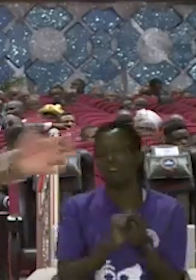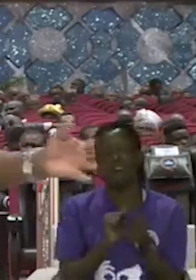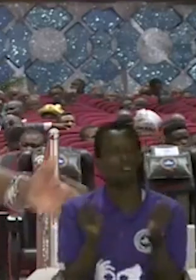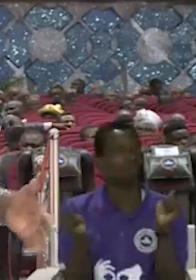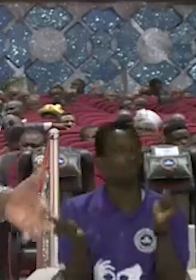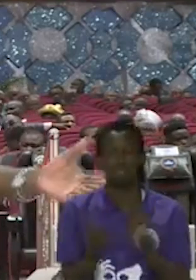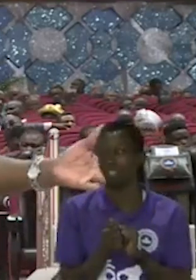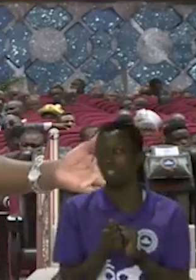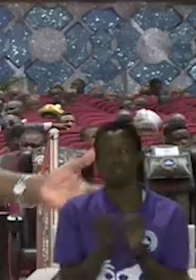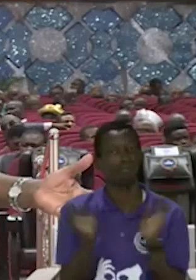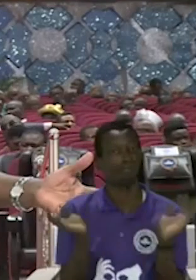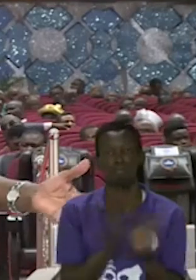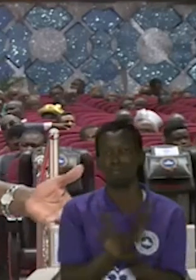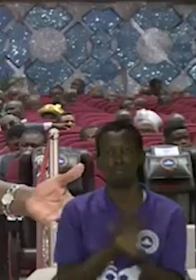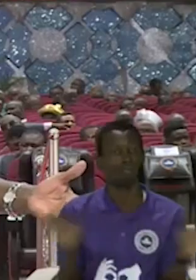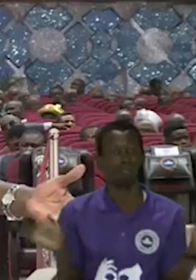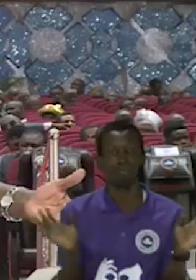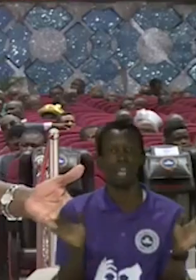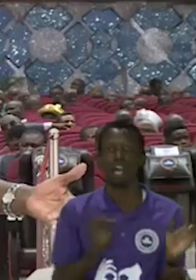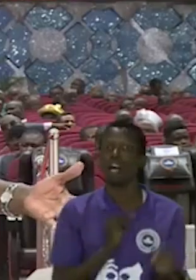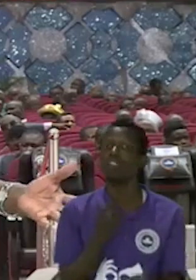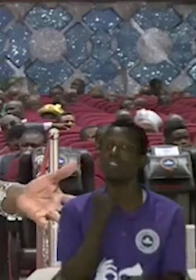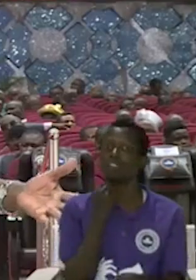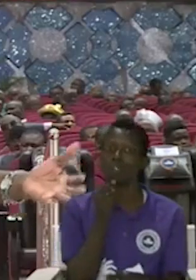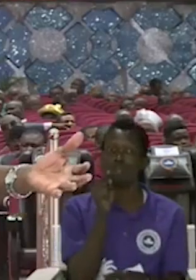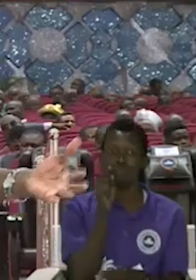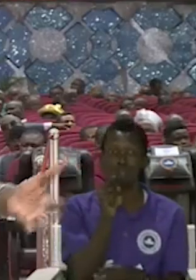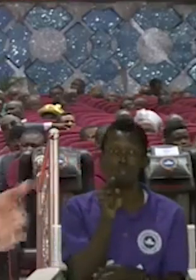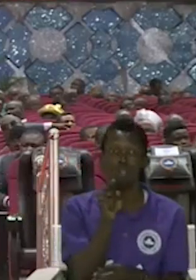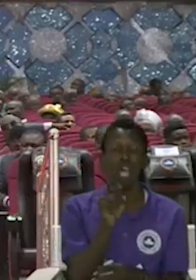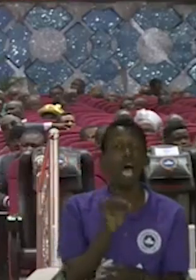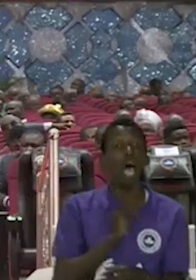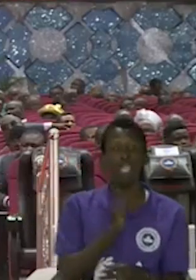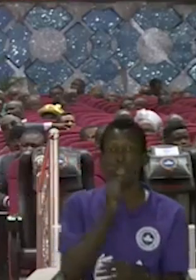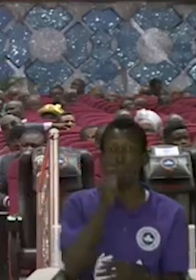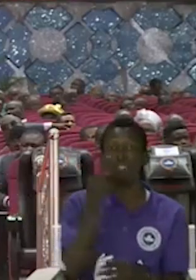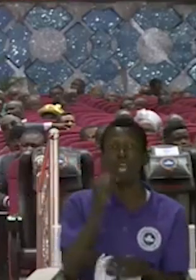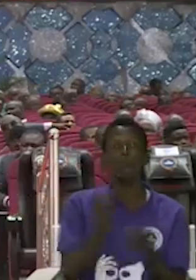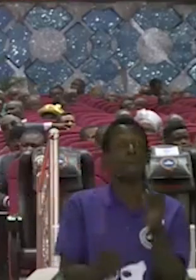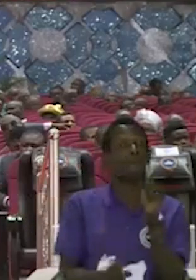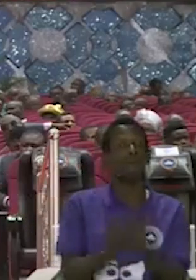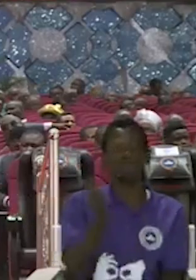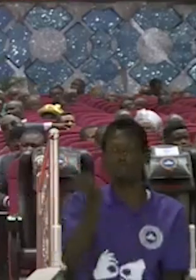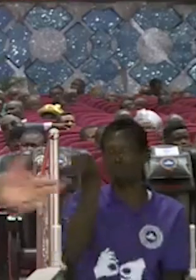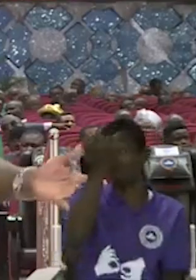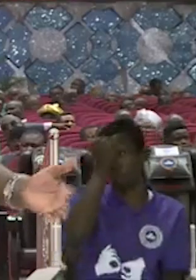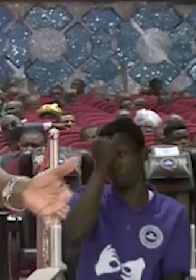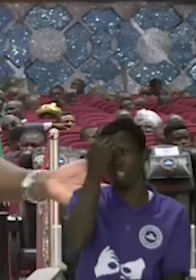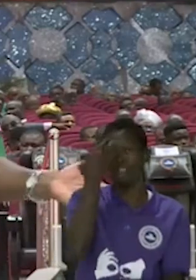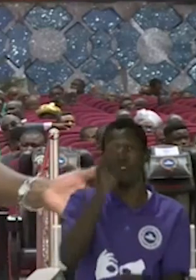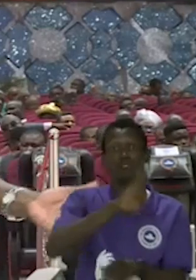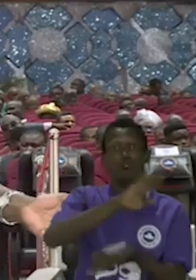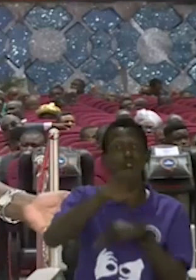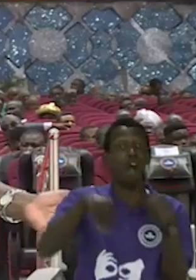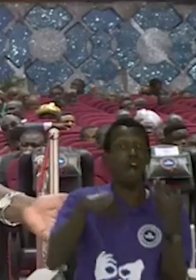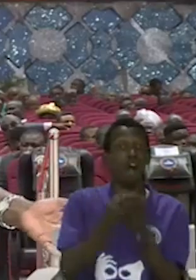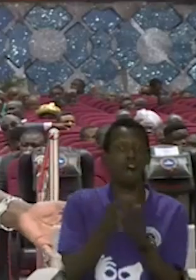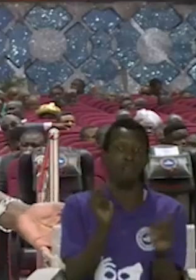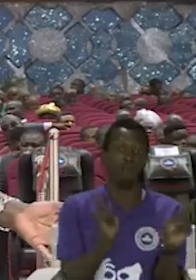I've told you I'm probably the most stupid of all people.